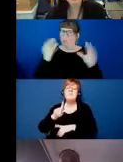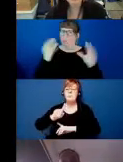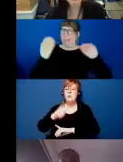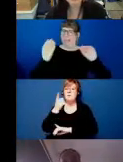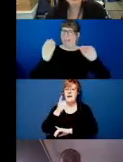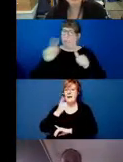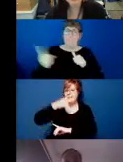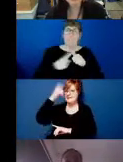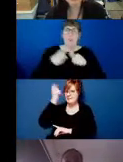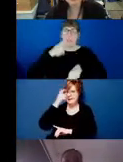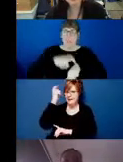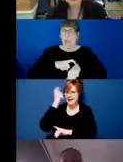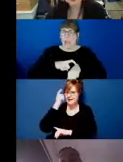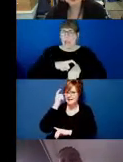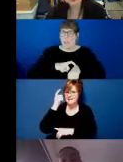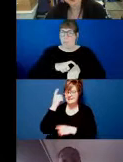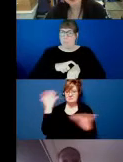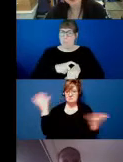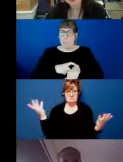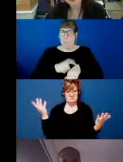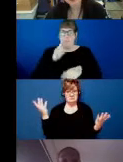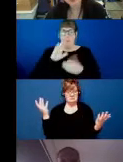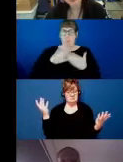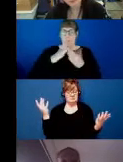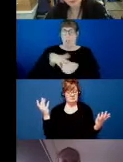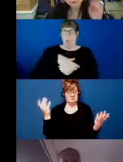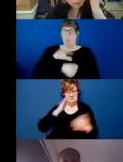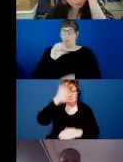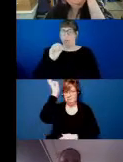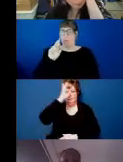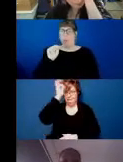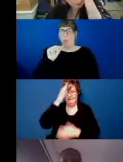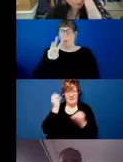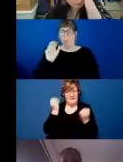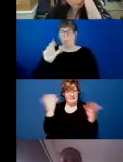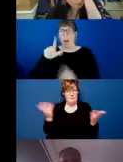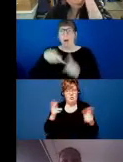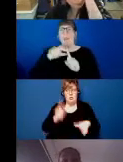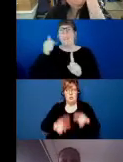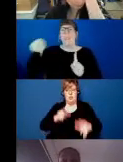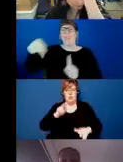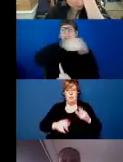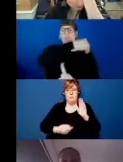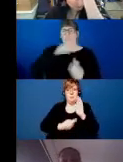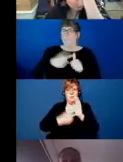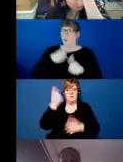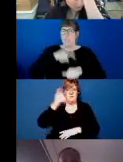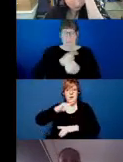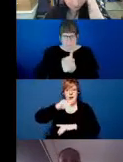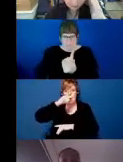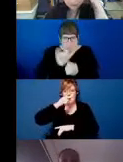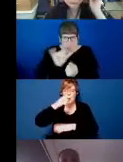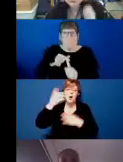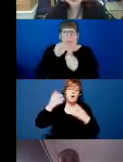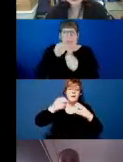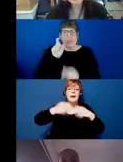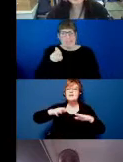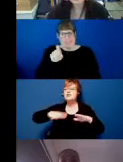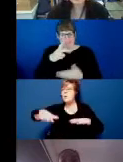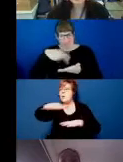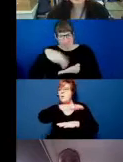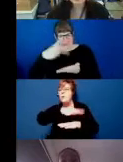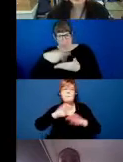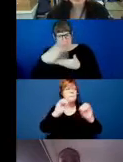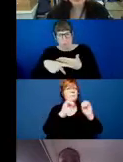first of its kind in Cornwall and the surrounding areas. And through that first experience, we really sort of built